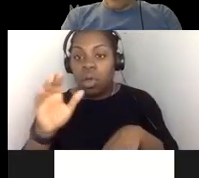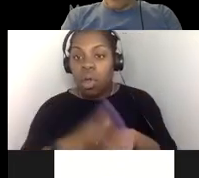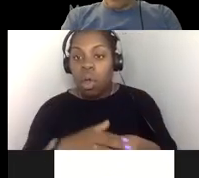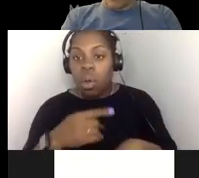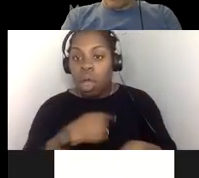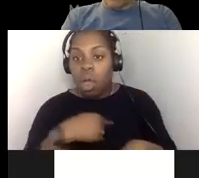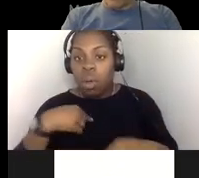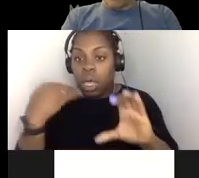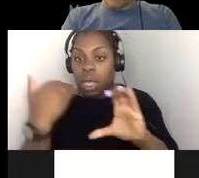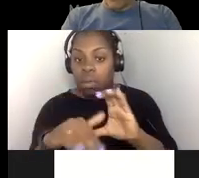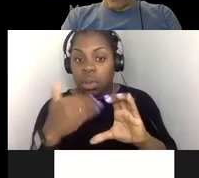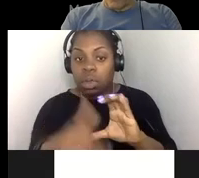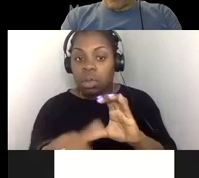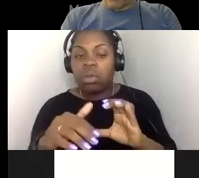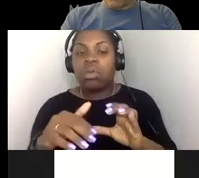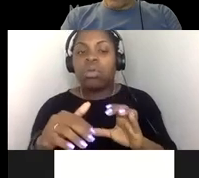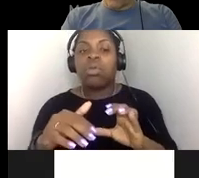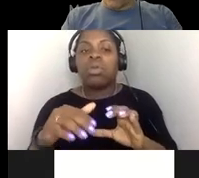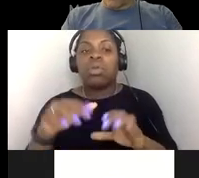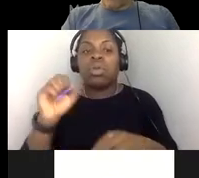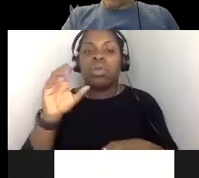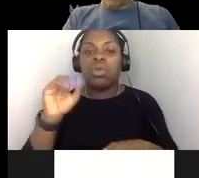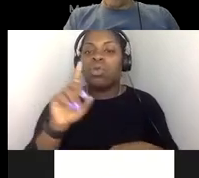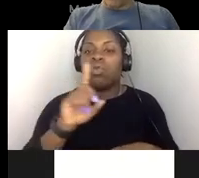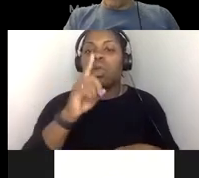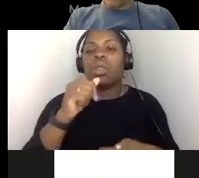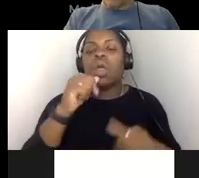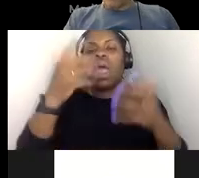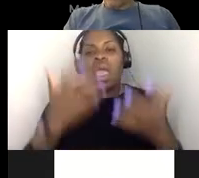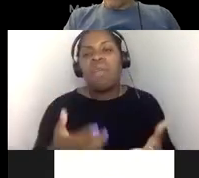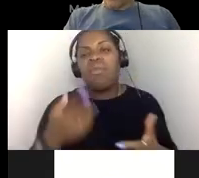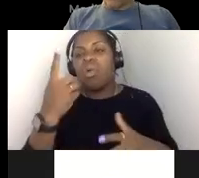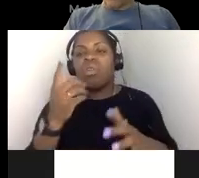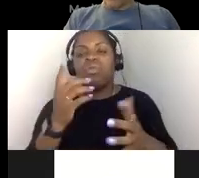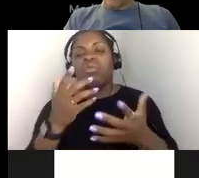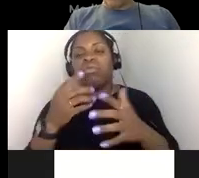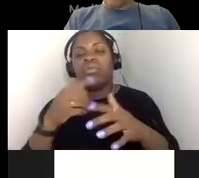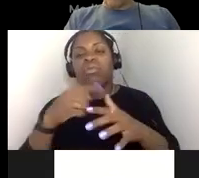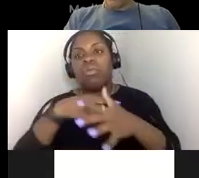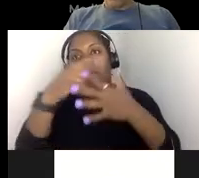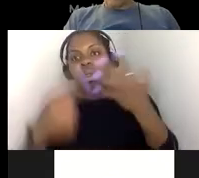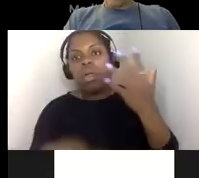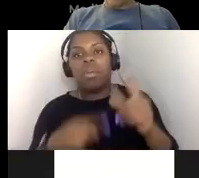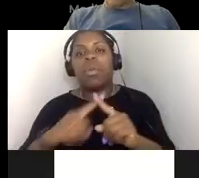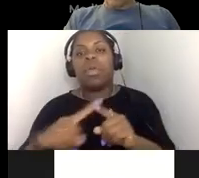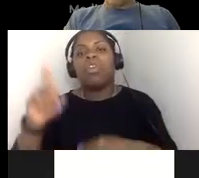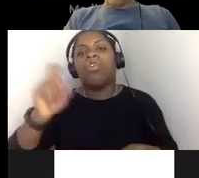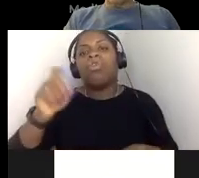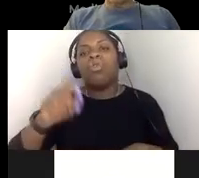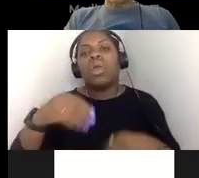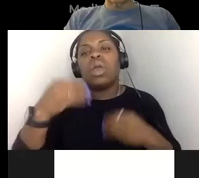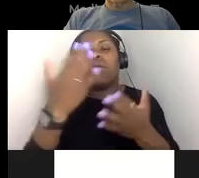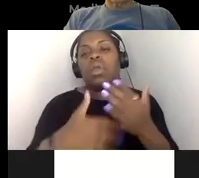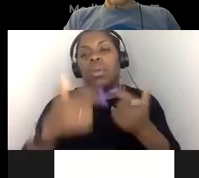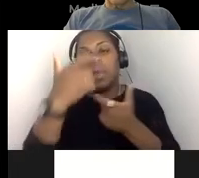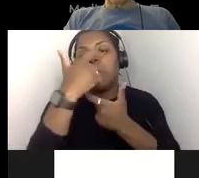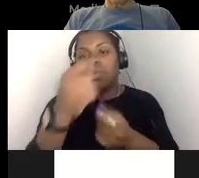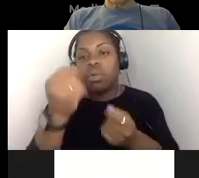on our email, our listserv. It's not one of those heavy traffic ones, but it should give you some interesting